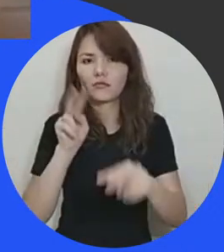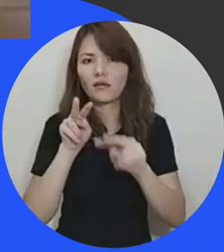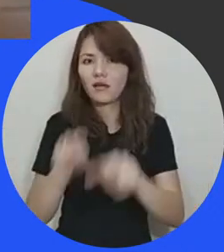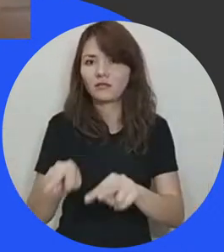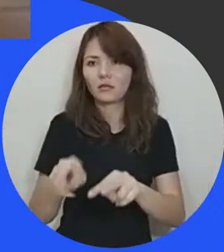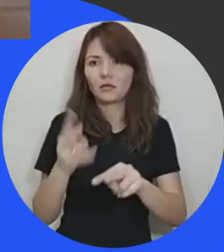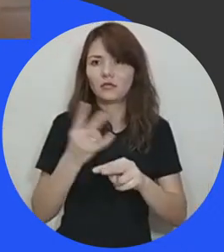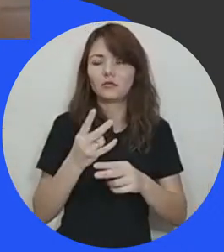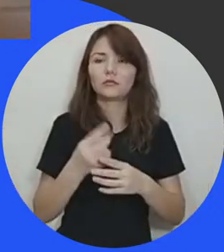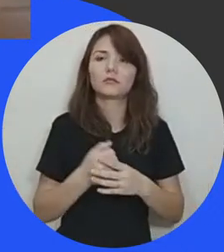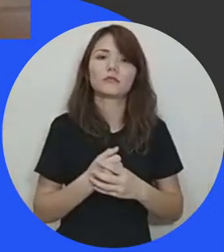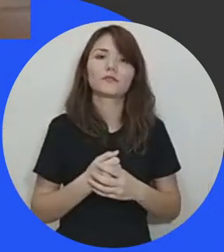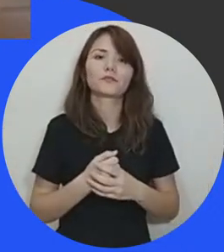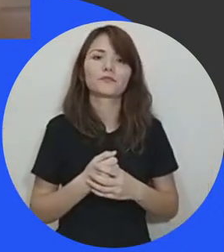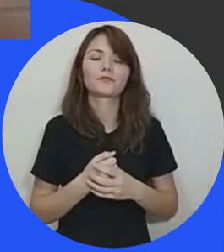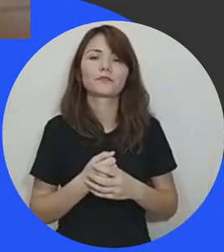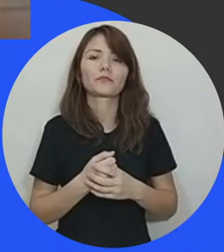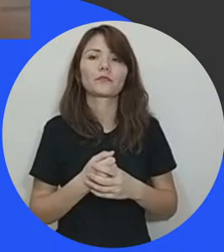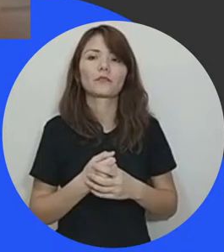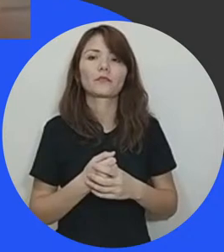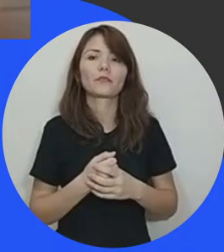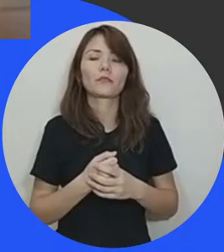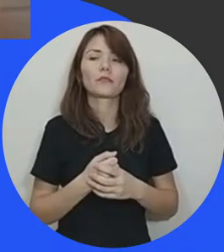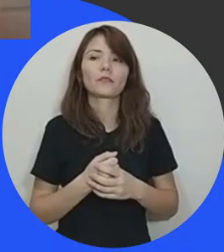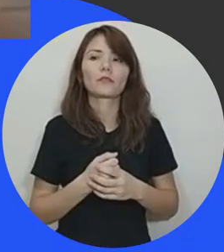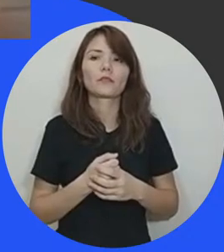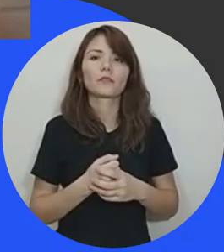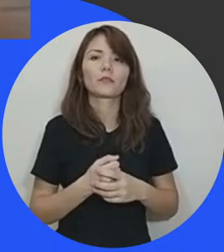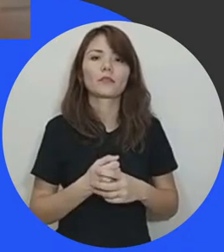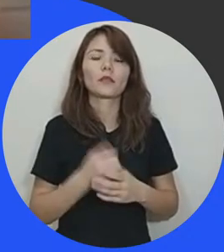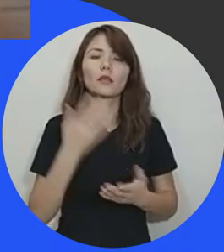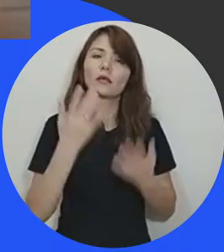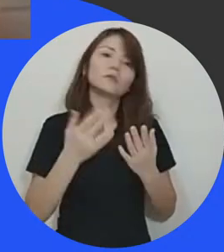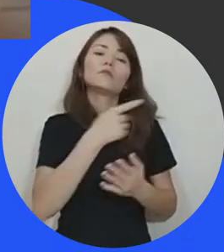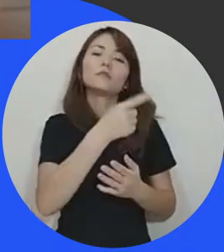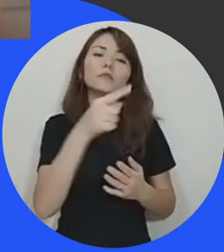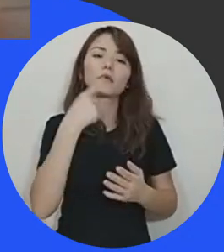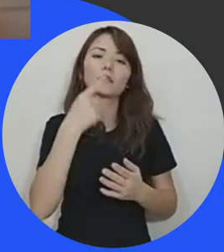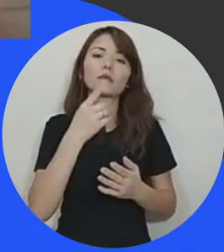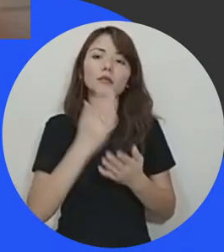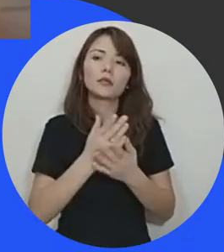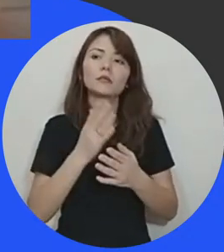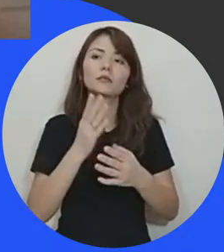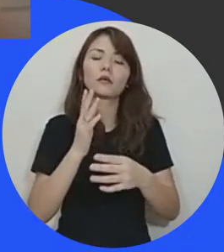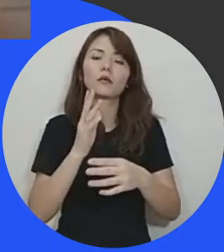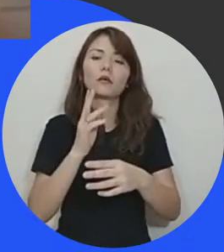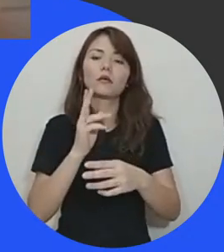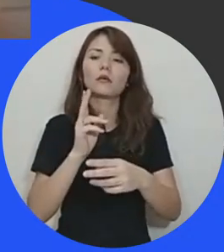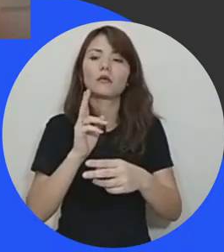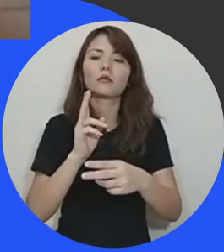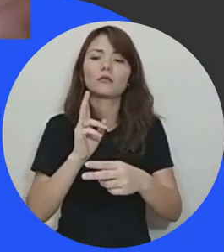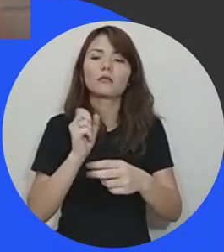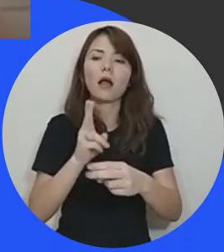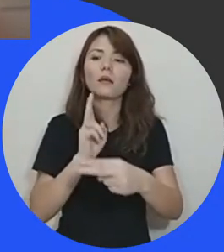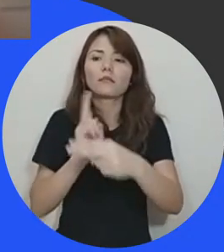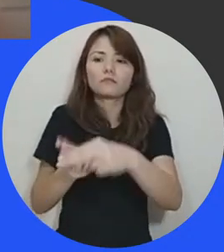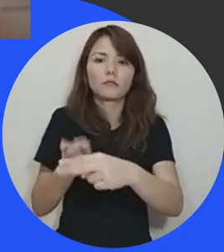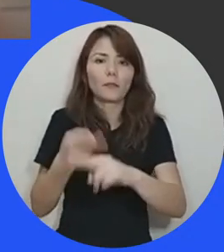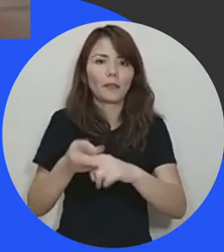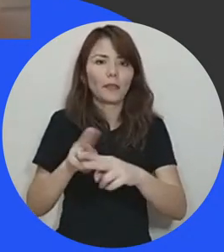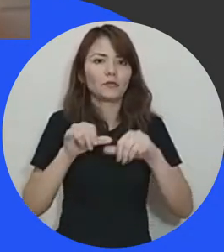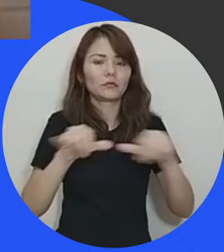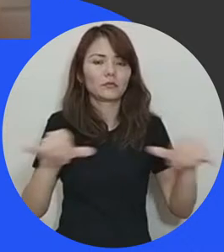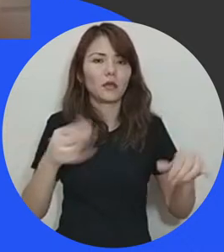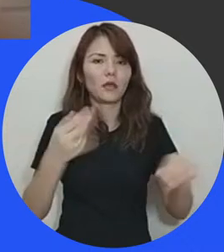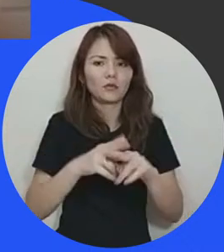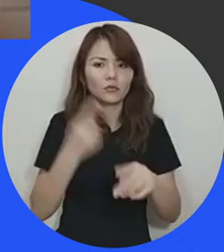you don't have those measures in place to really prevent the spread, then what you get is you get exactly what's happened, where it's spread too far,